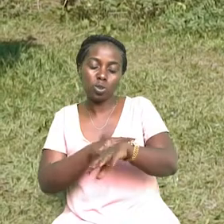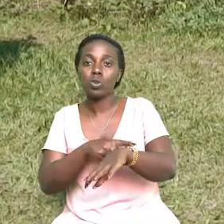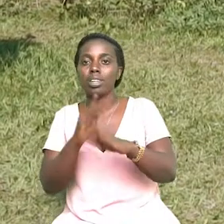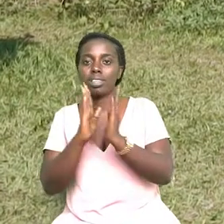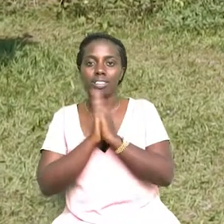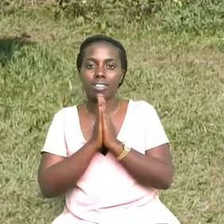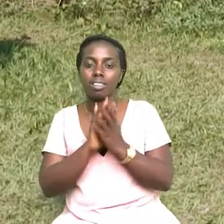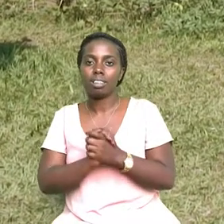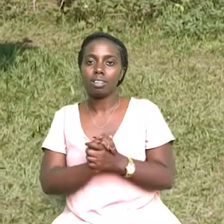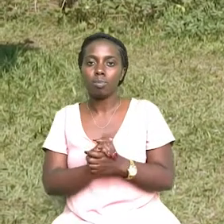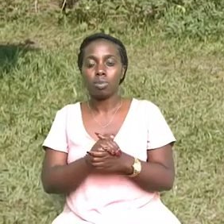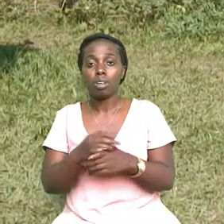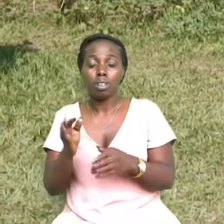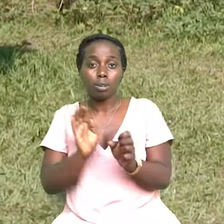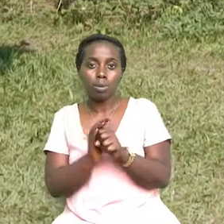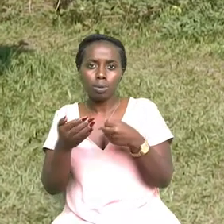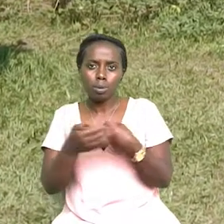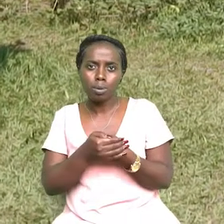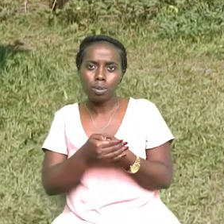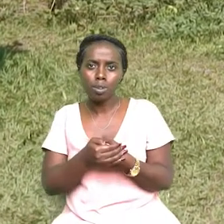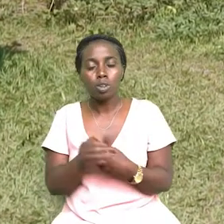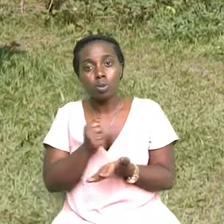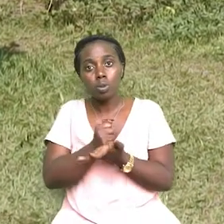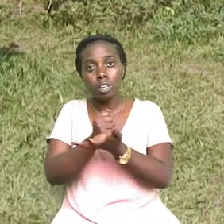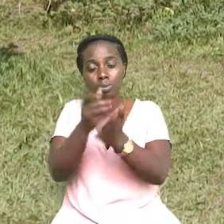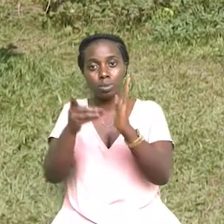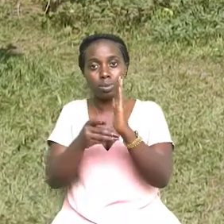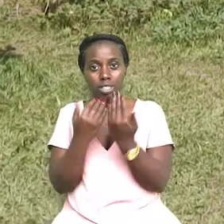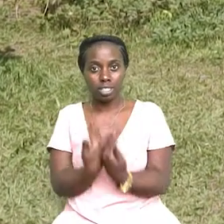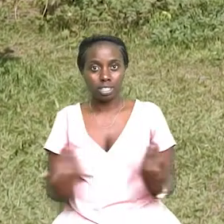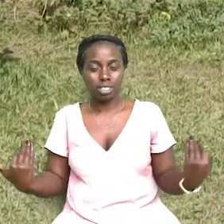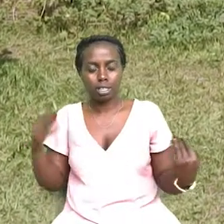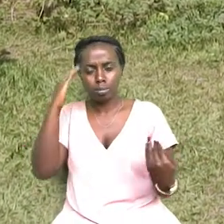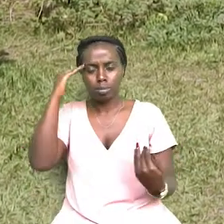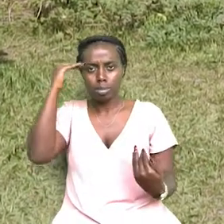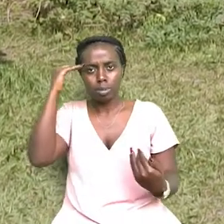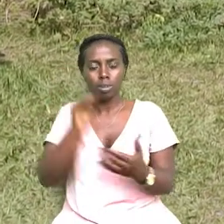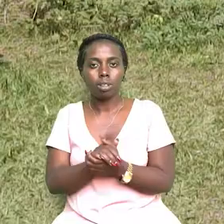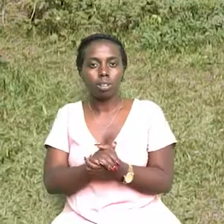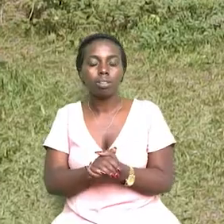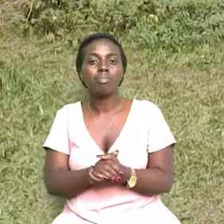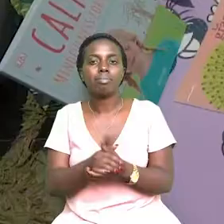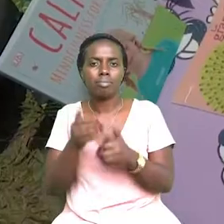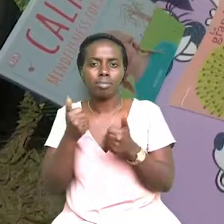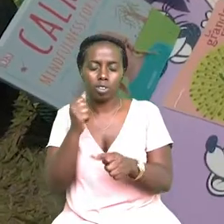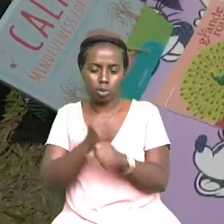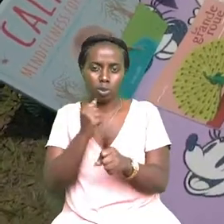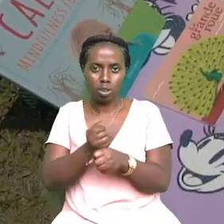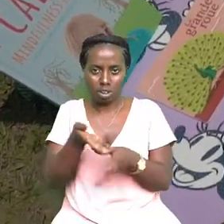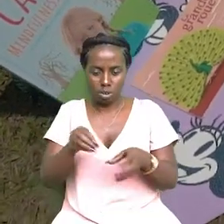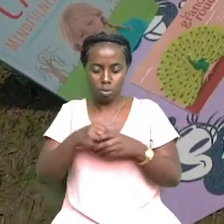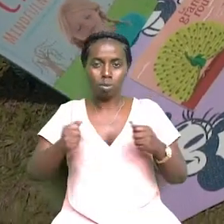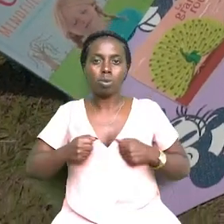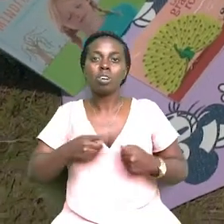Yambi Storytime Yoga was created to help children's mental health, and it's really working here, and